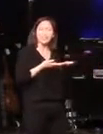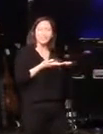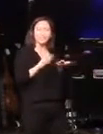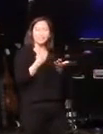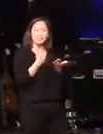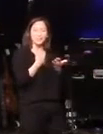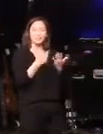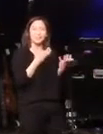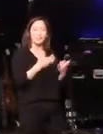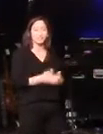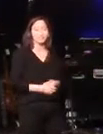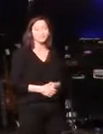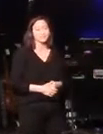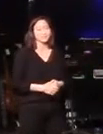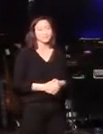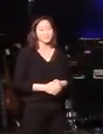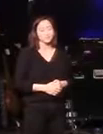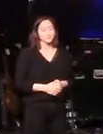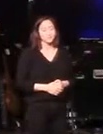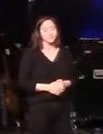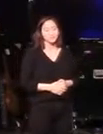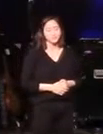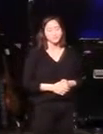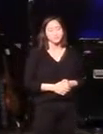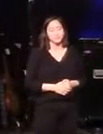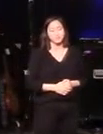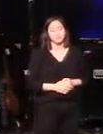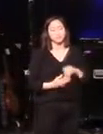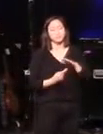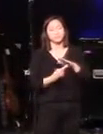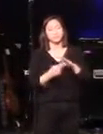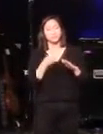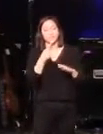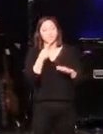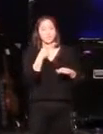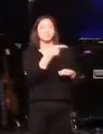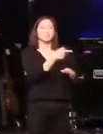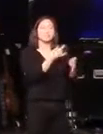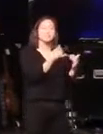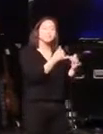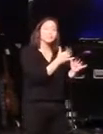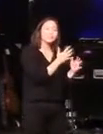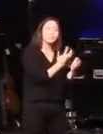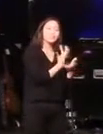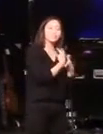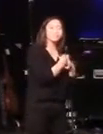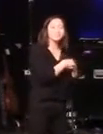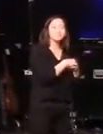powerful. He's saying this, yet you wanted to be a part of it.